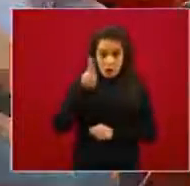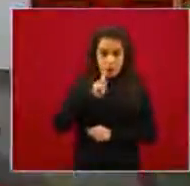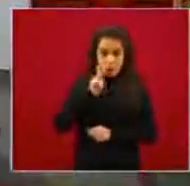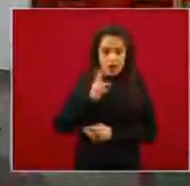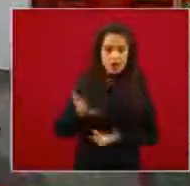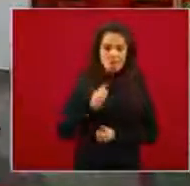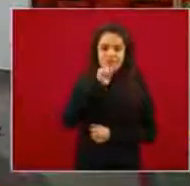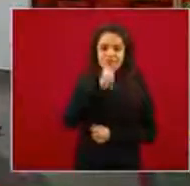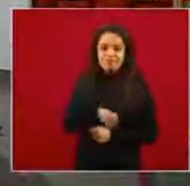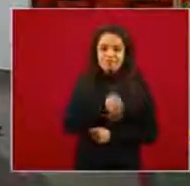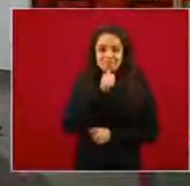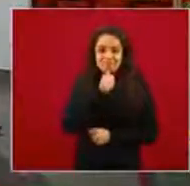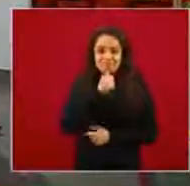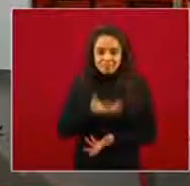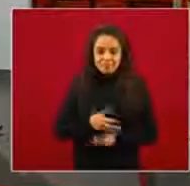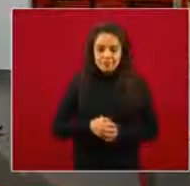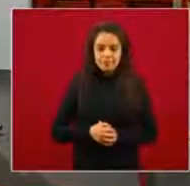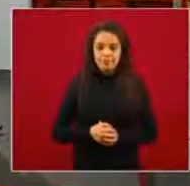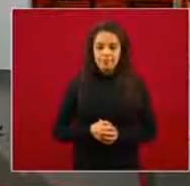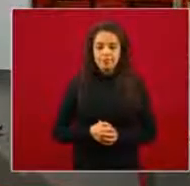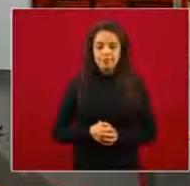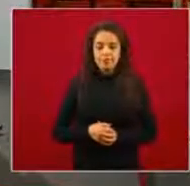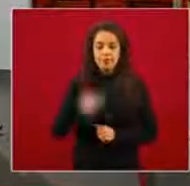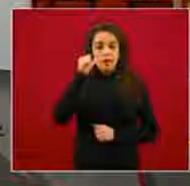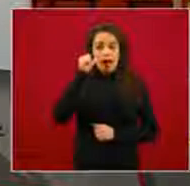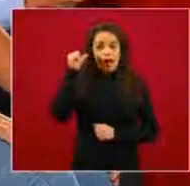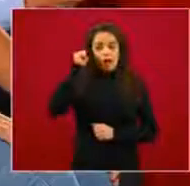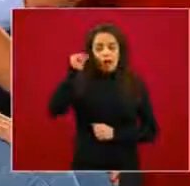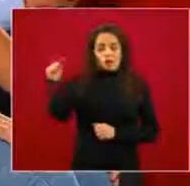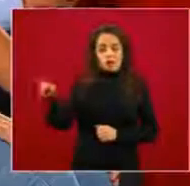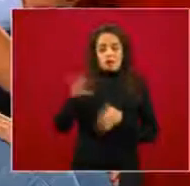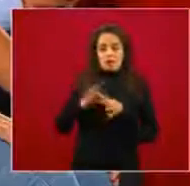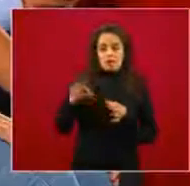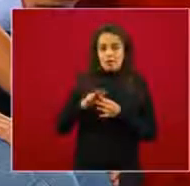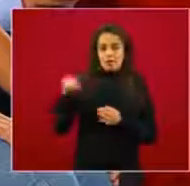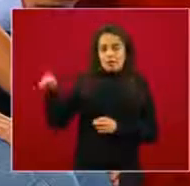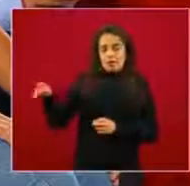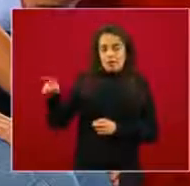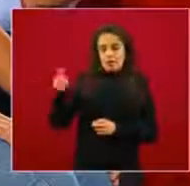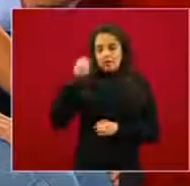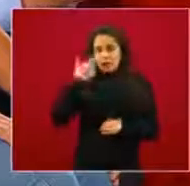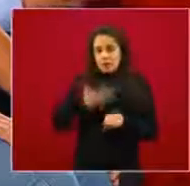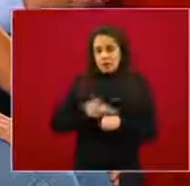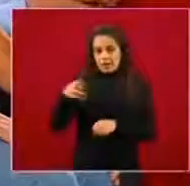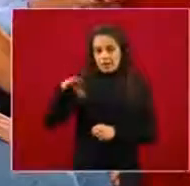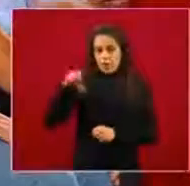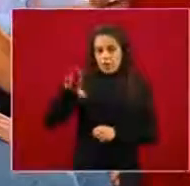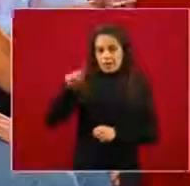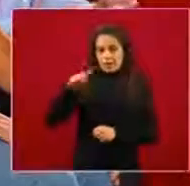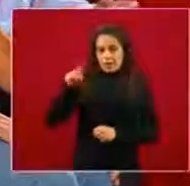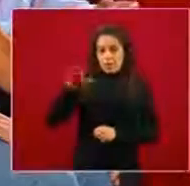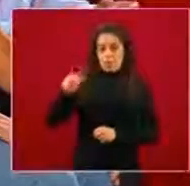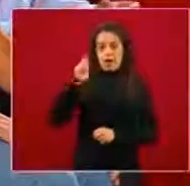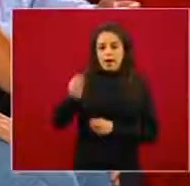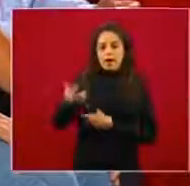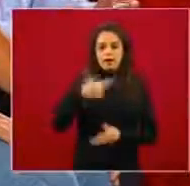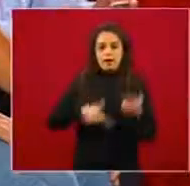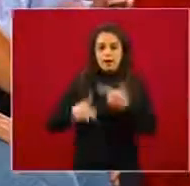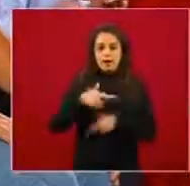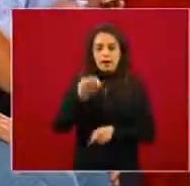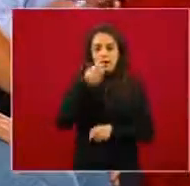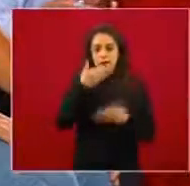been tested. And for instance, the minister Moctezuma was talking about the calendars to